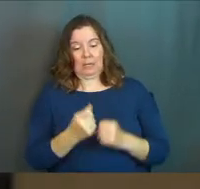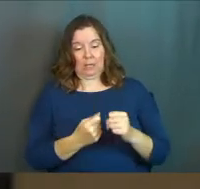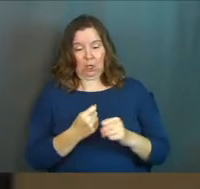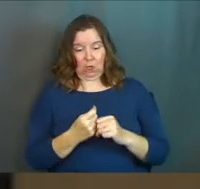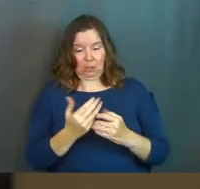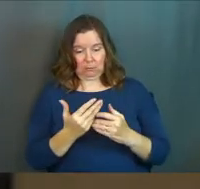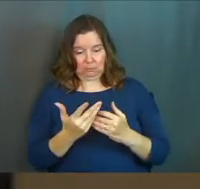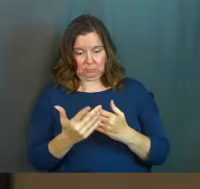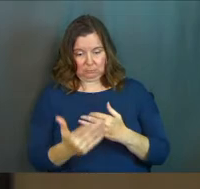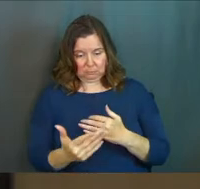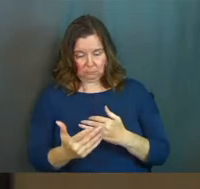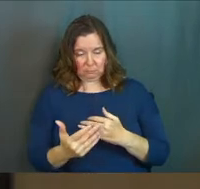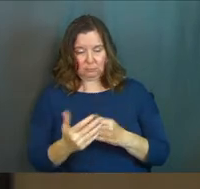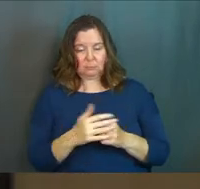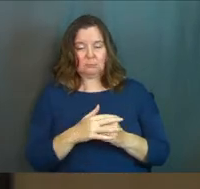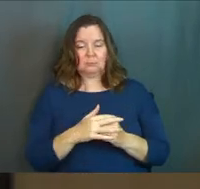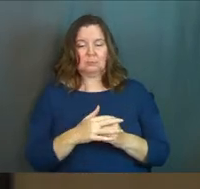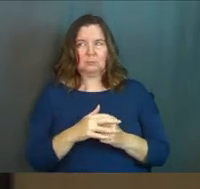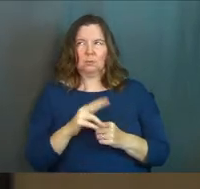year,